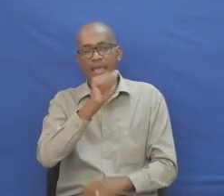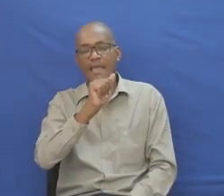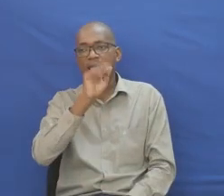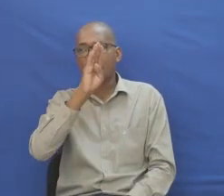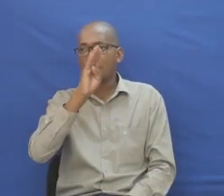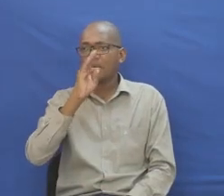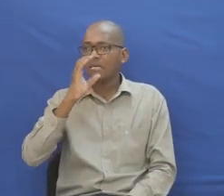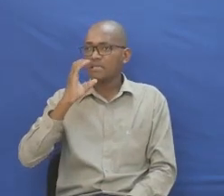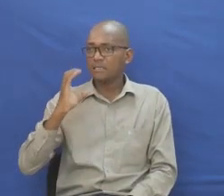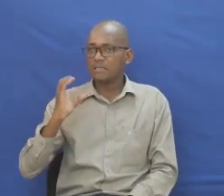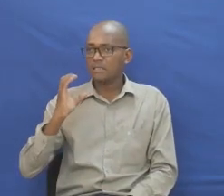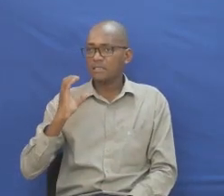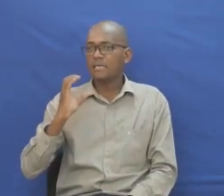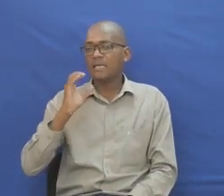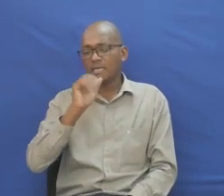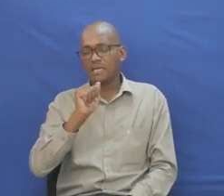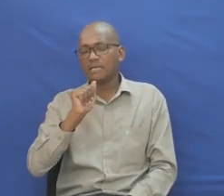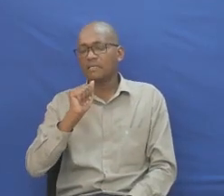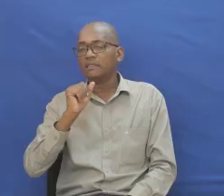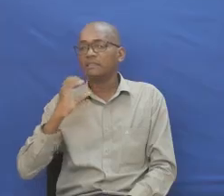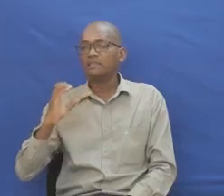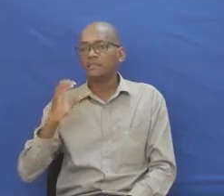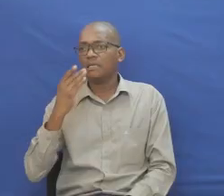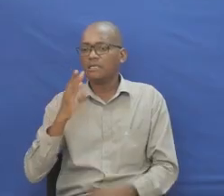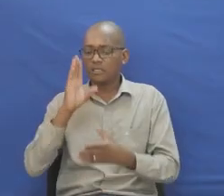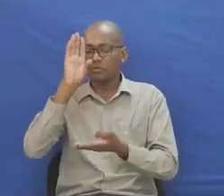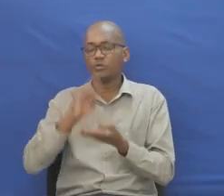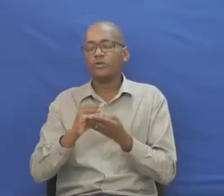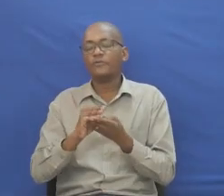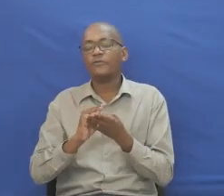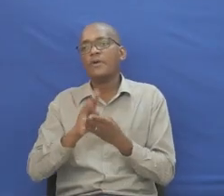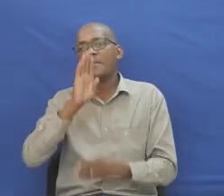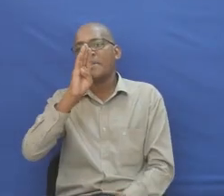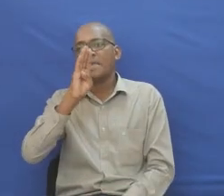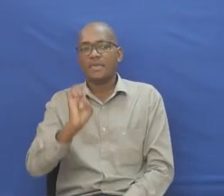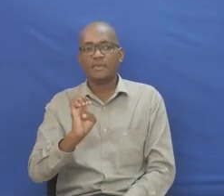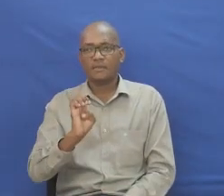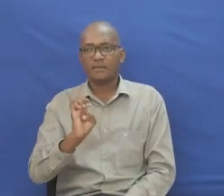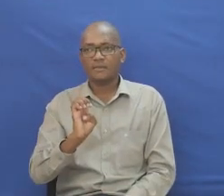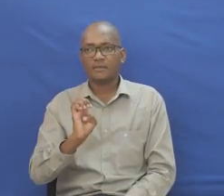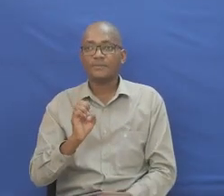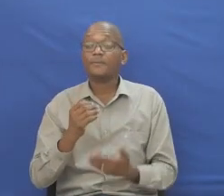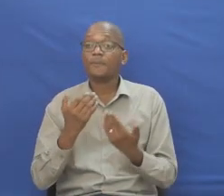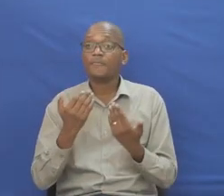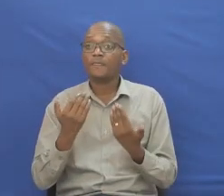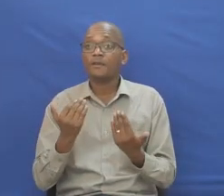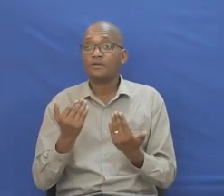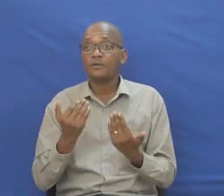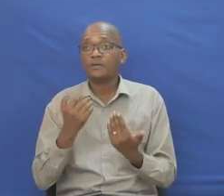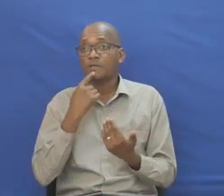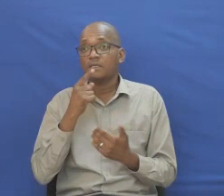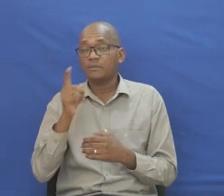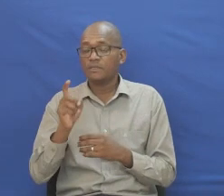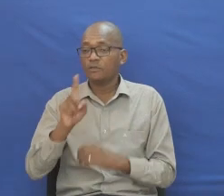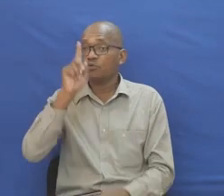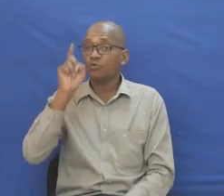AC, excluding this BE. So in order to know that formula, we can call this one, it is equation